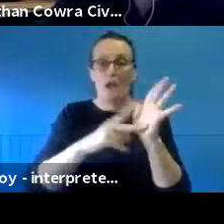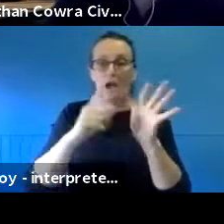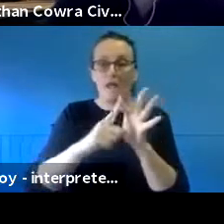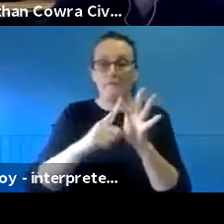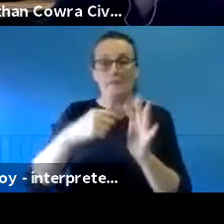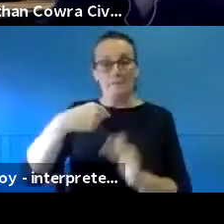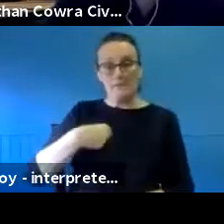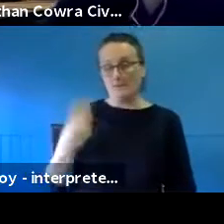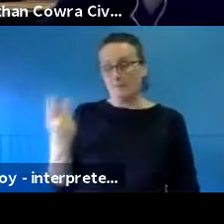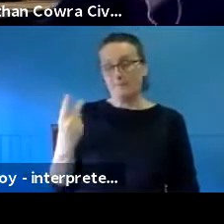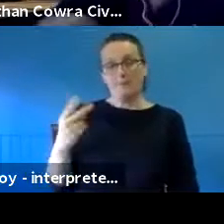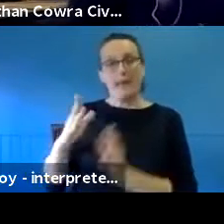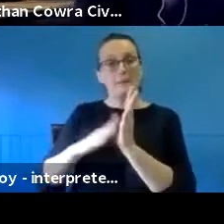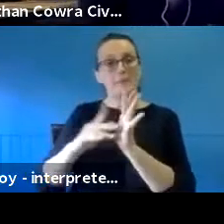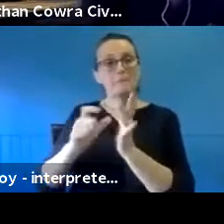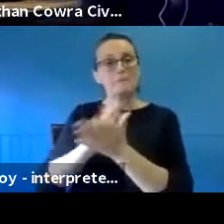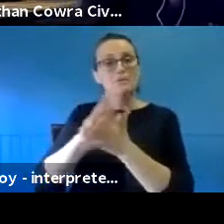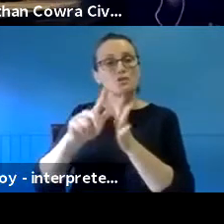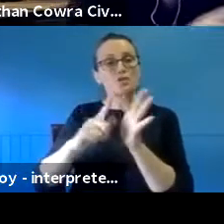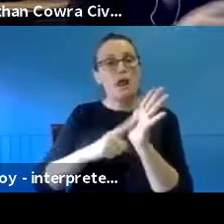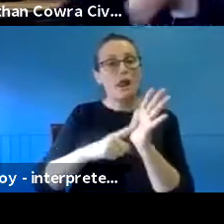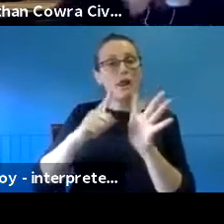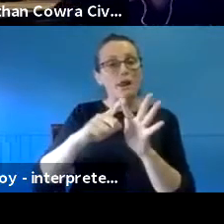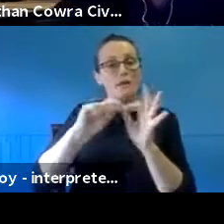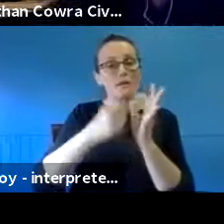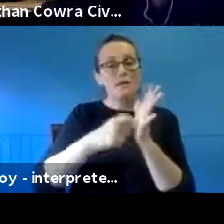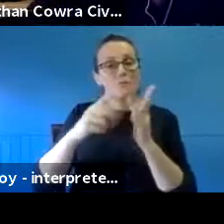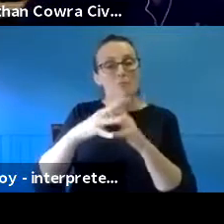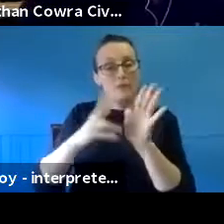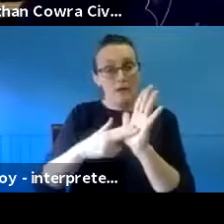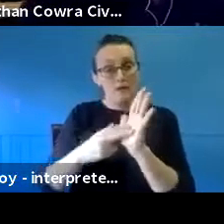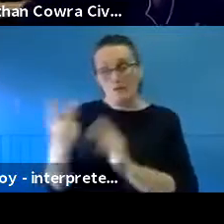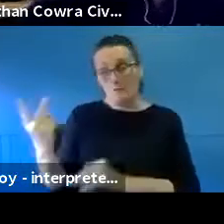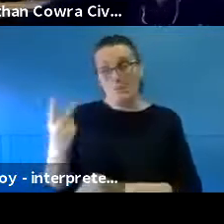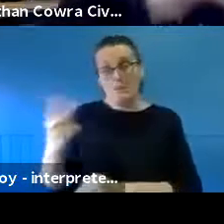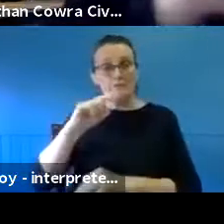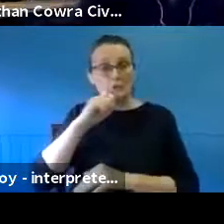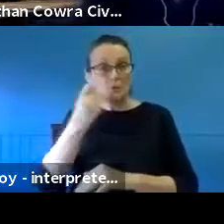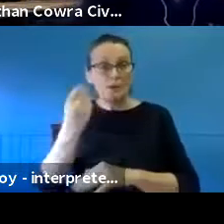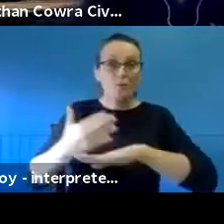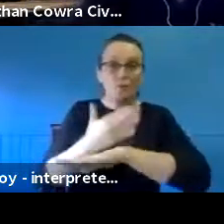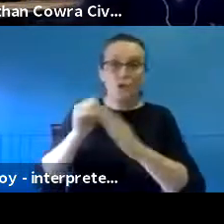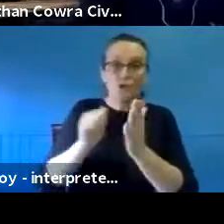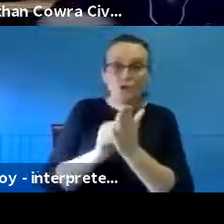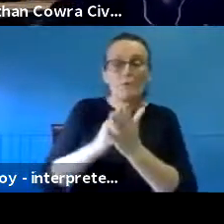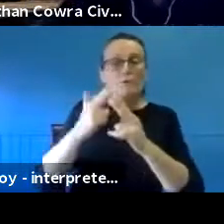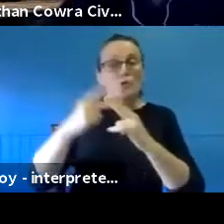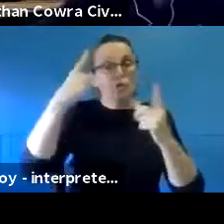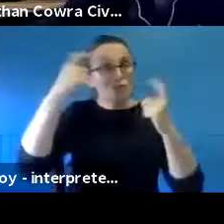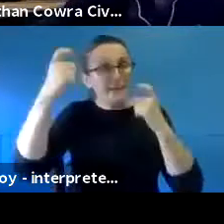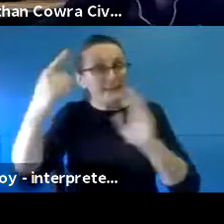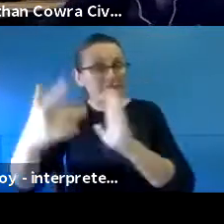artists and educators, and it's going to be a space for workshops in creative technology. There'll be long-term and short-term things